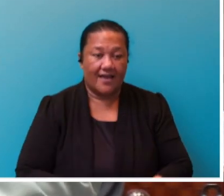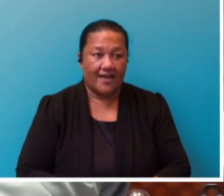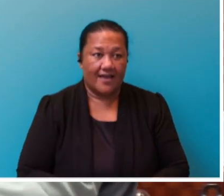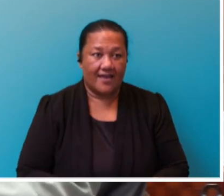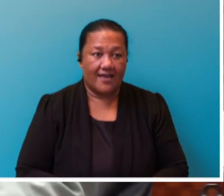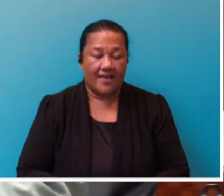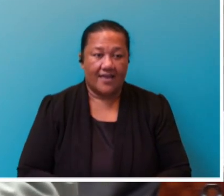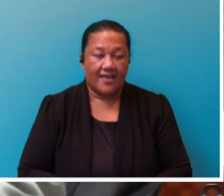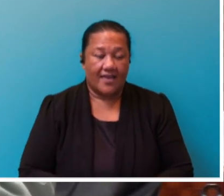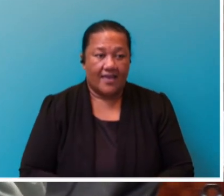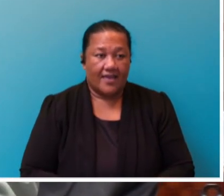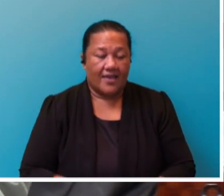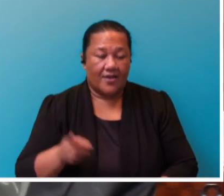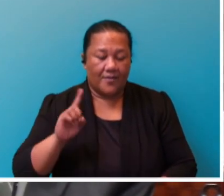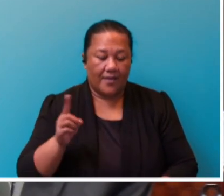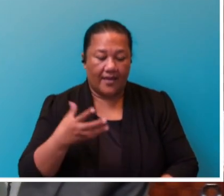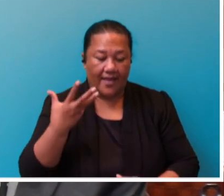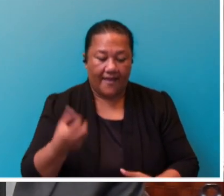again, a compare and contrast situation.